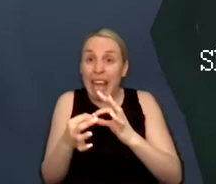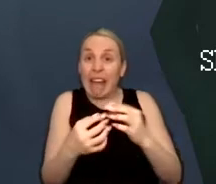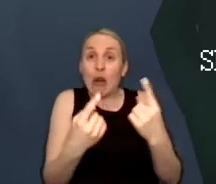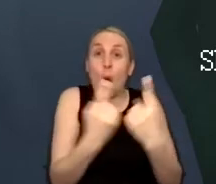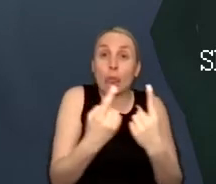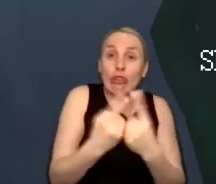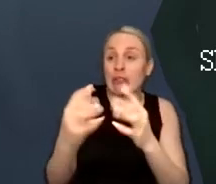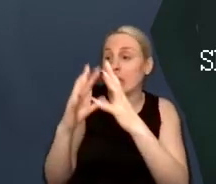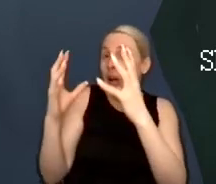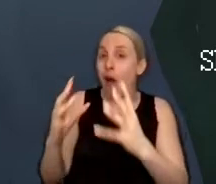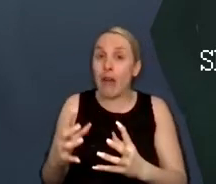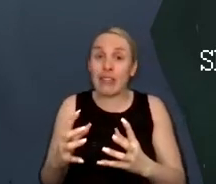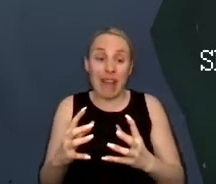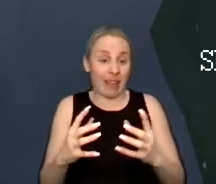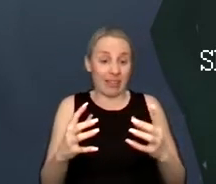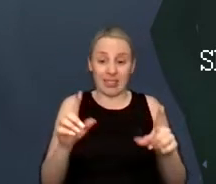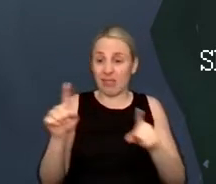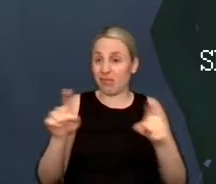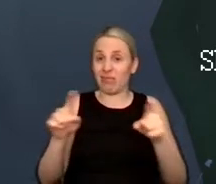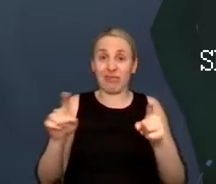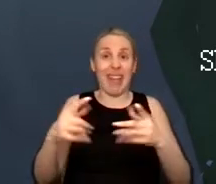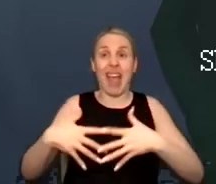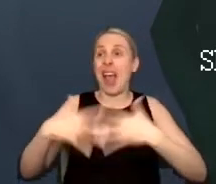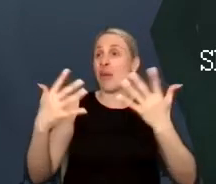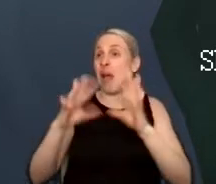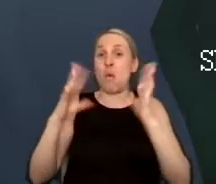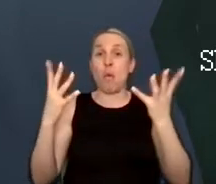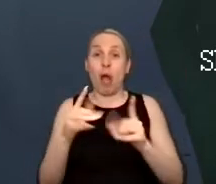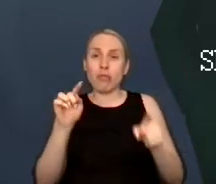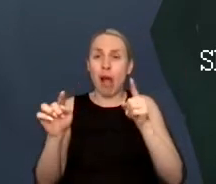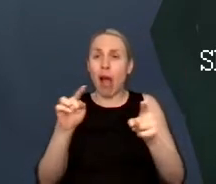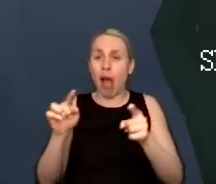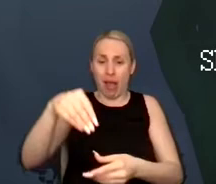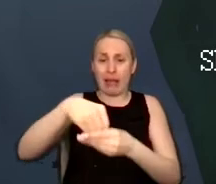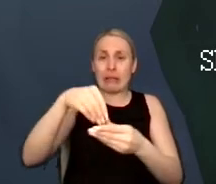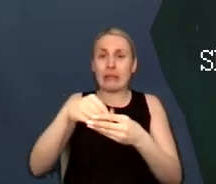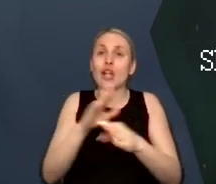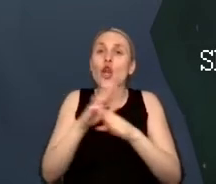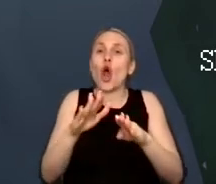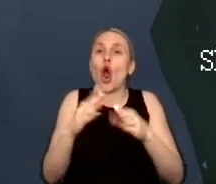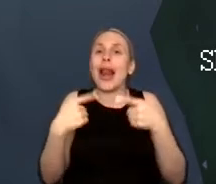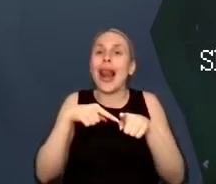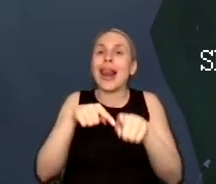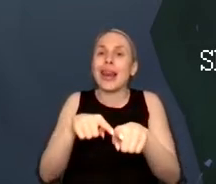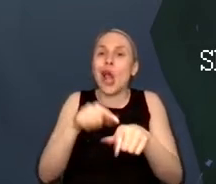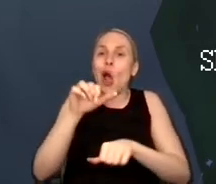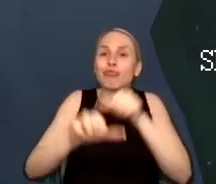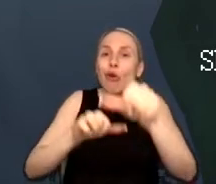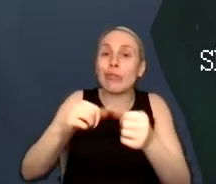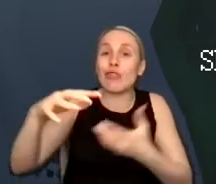is in fact made up of like complex non-linear processes of like different parts.